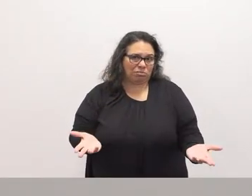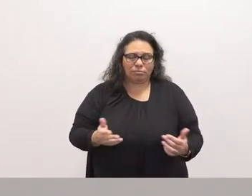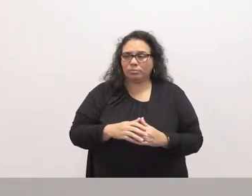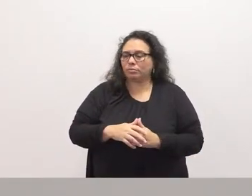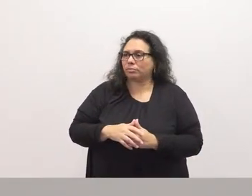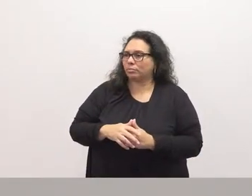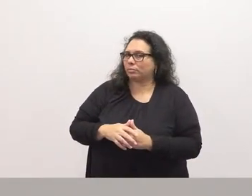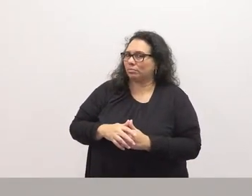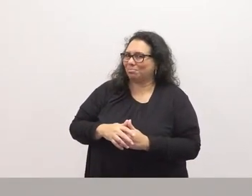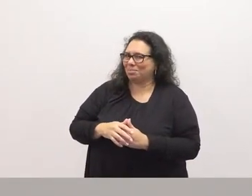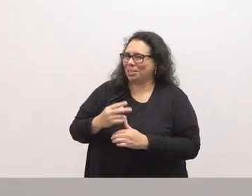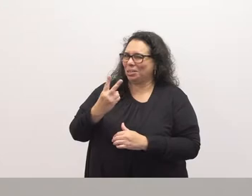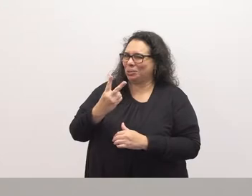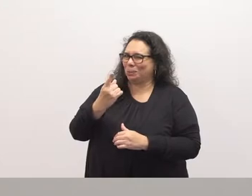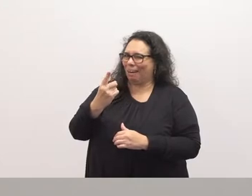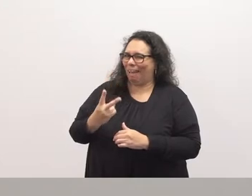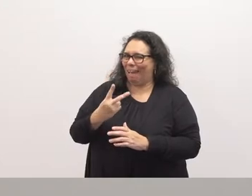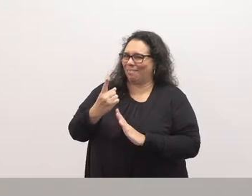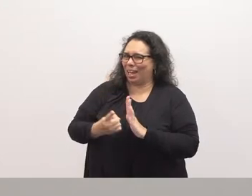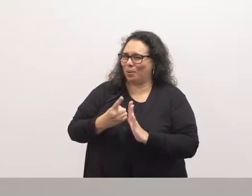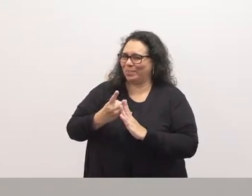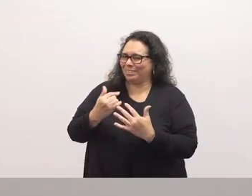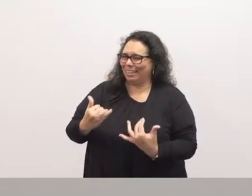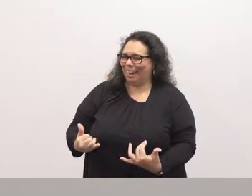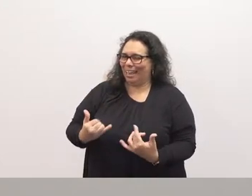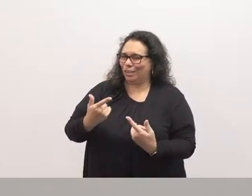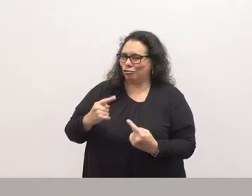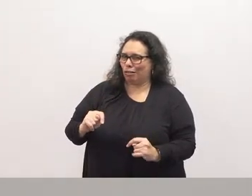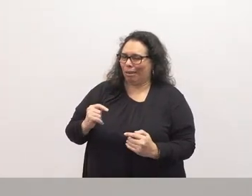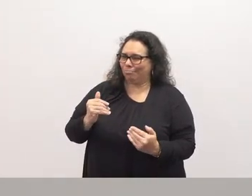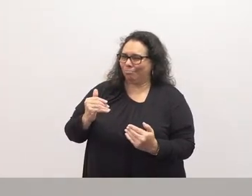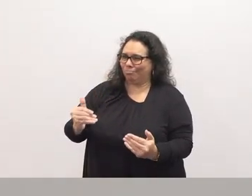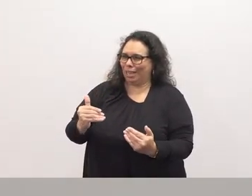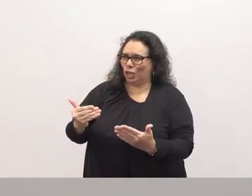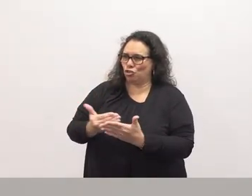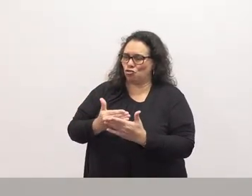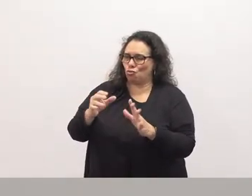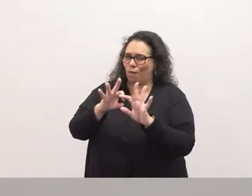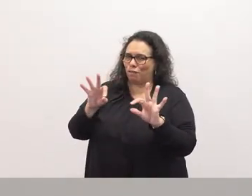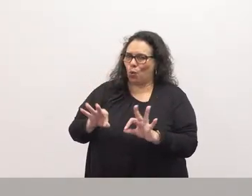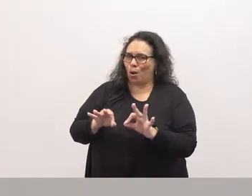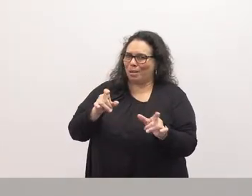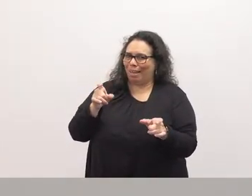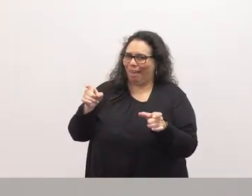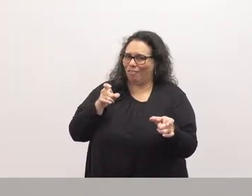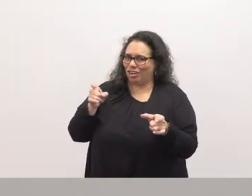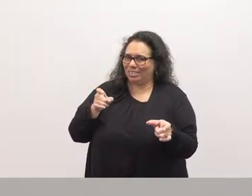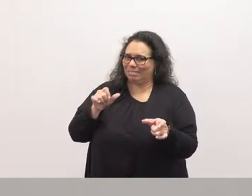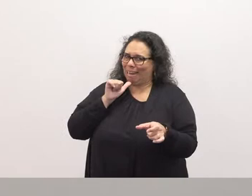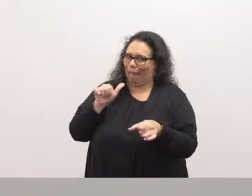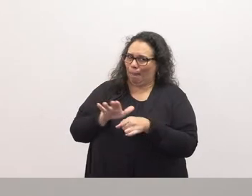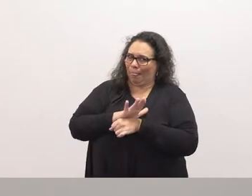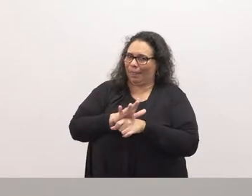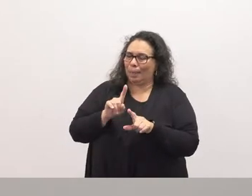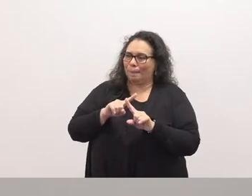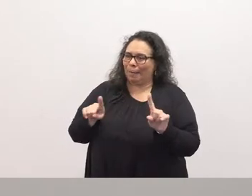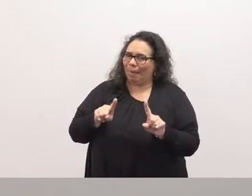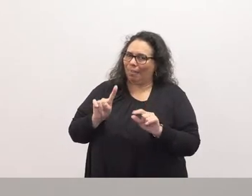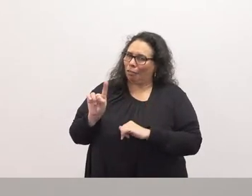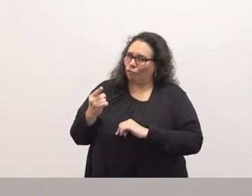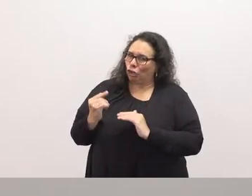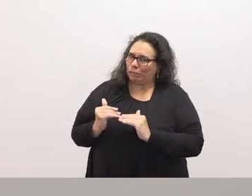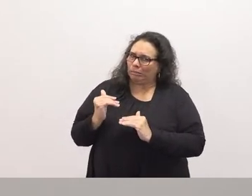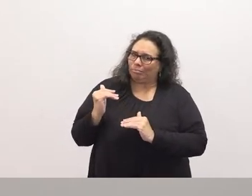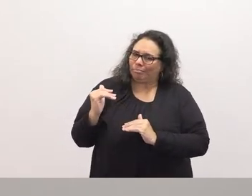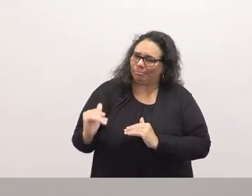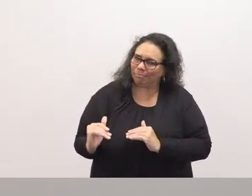spent 2.5 hours today trying to move into a new form of governance, not completely, but taking the first steps to do